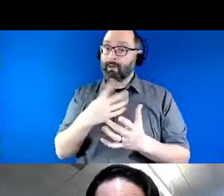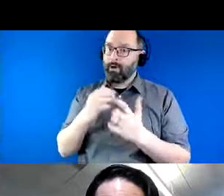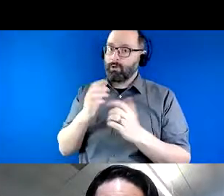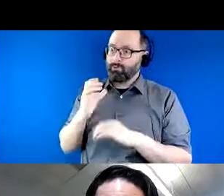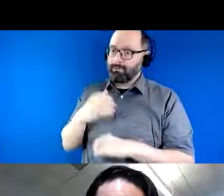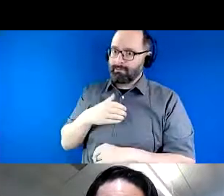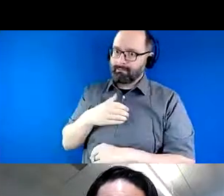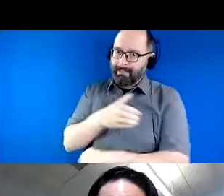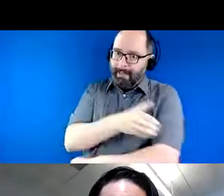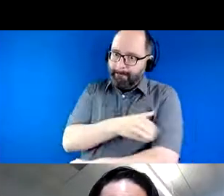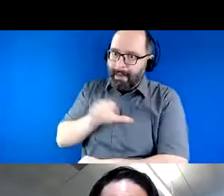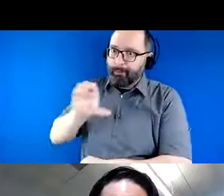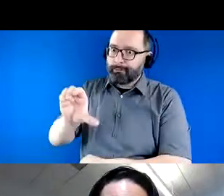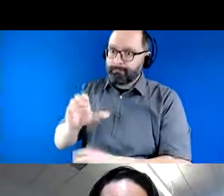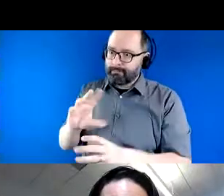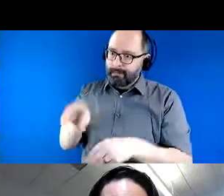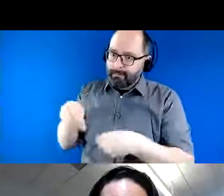information.